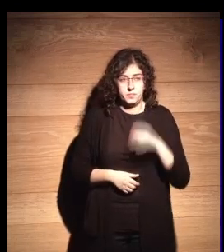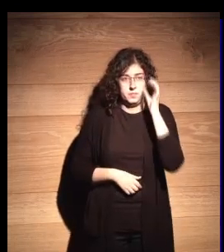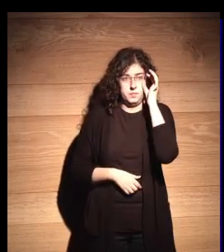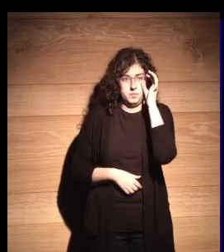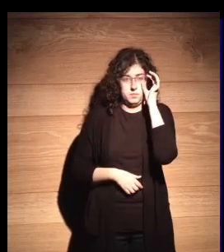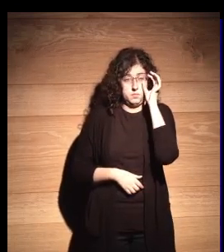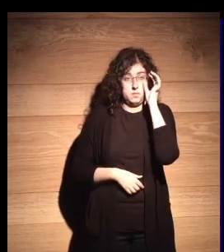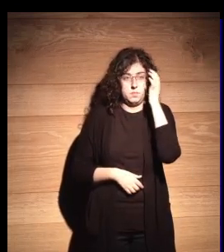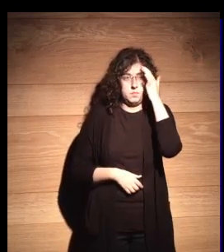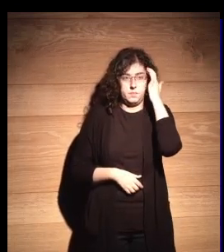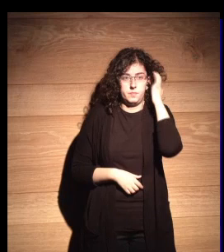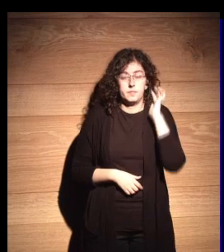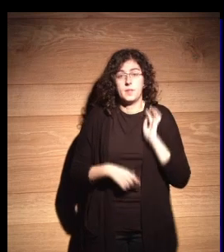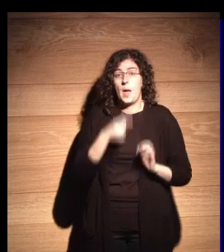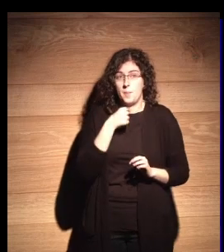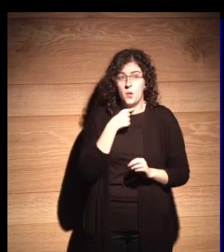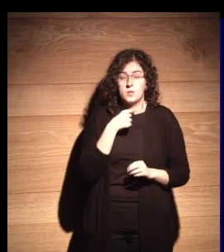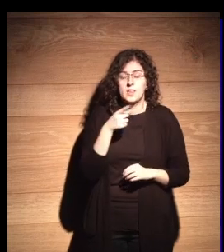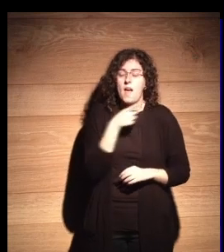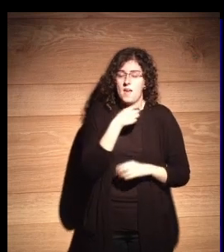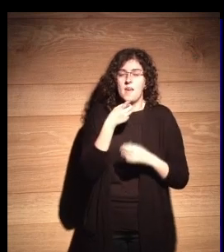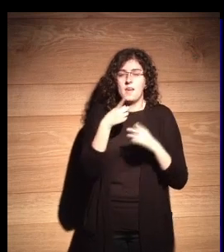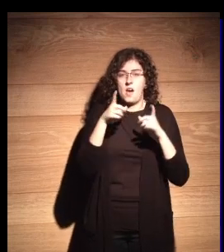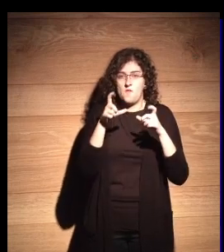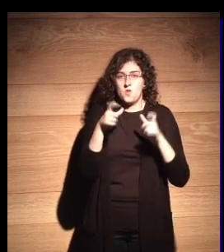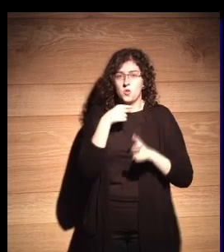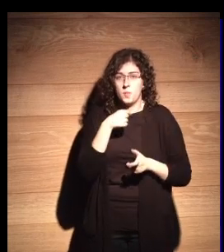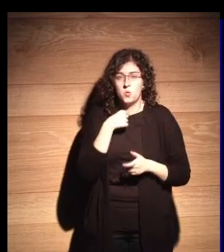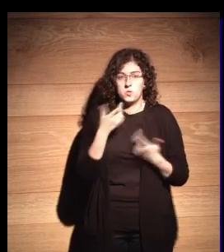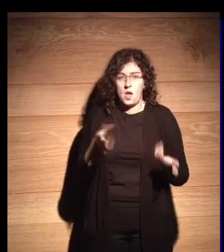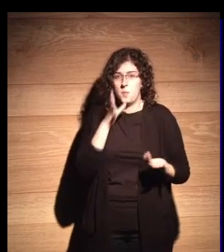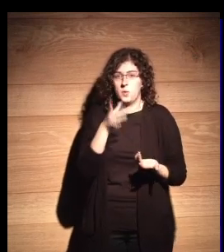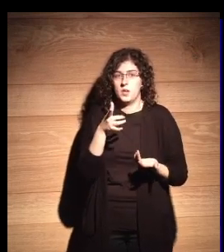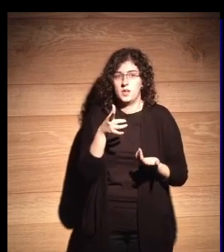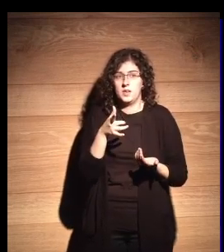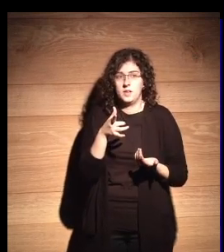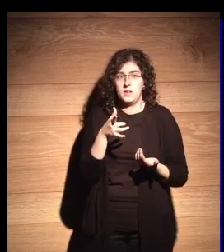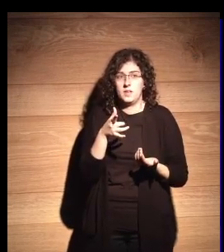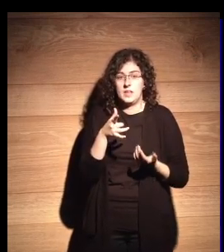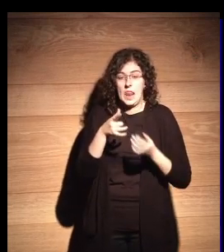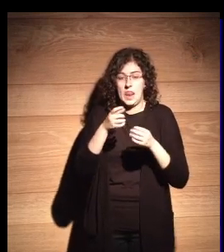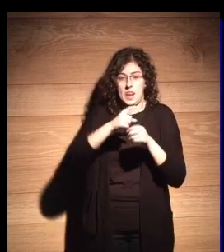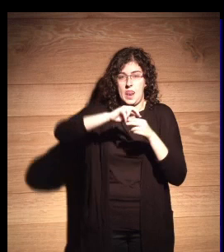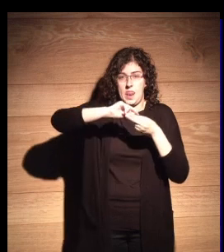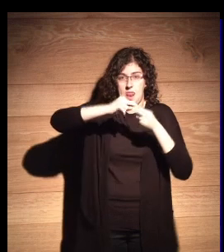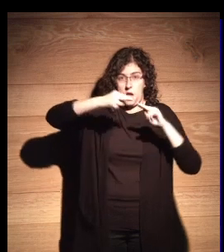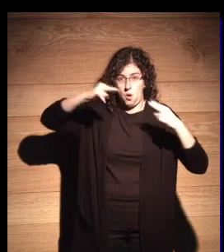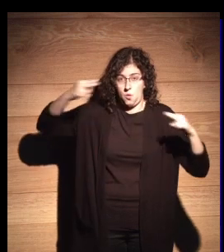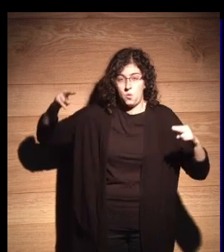I like this picture particularly because they had just made this rope out of the hair of,